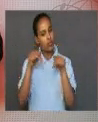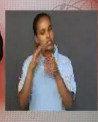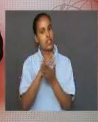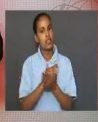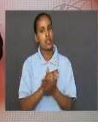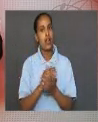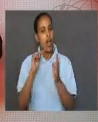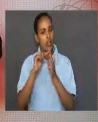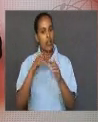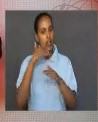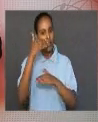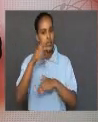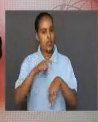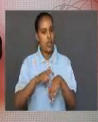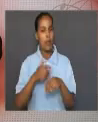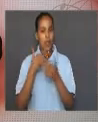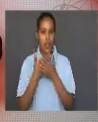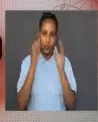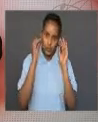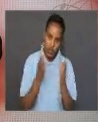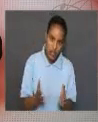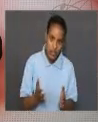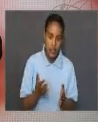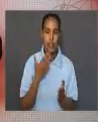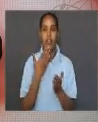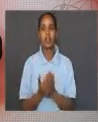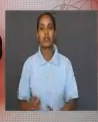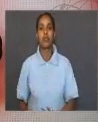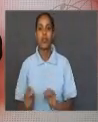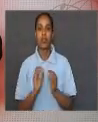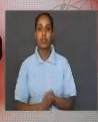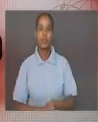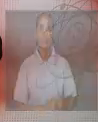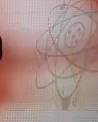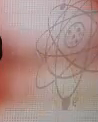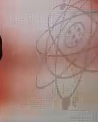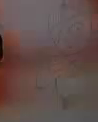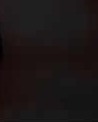lesson. Until next time, thank you, teacher. Thank you, students.